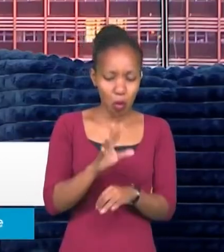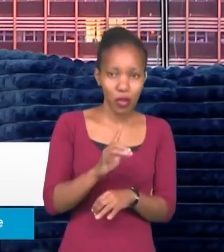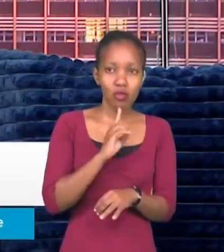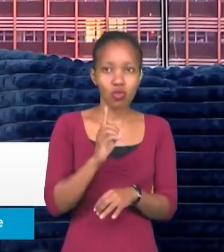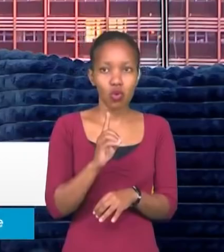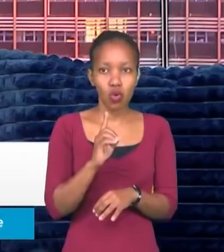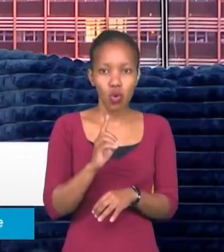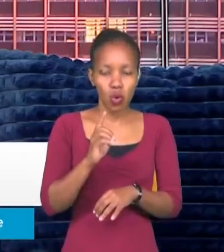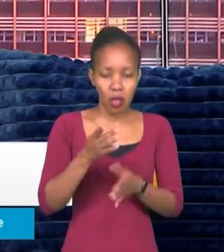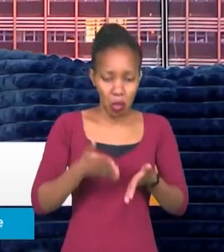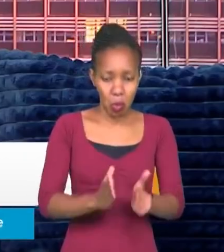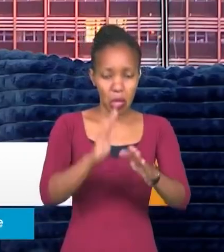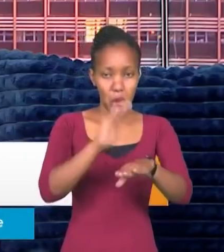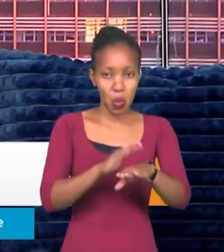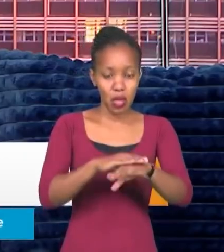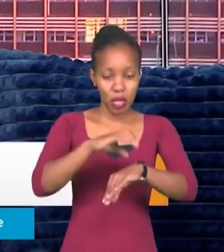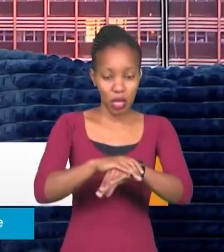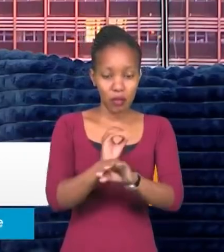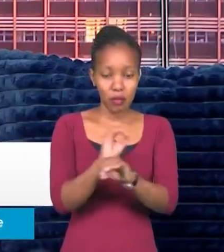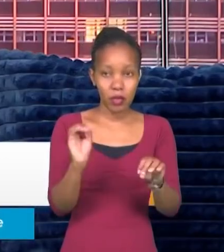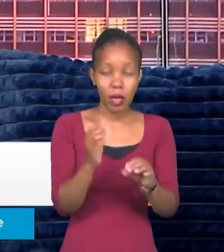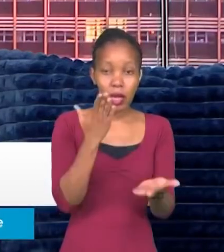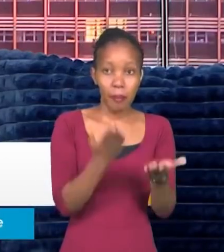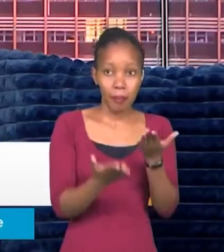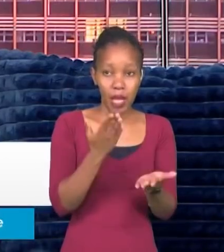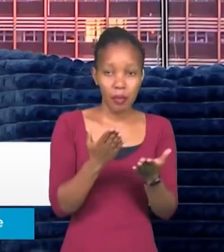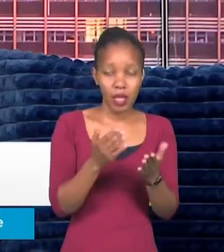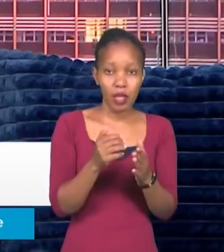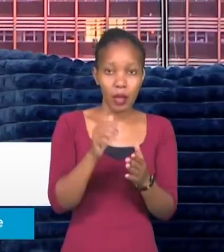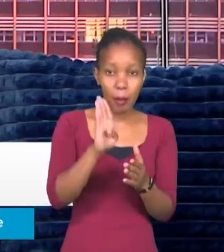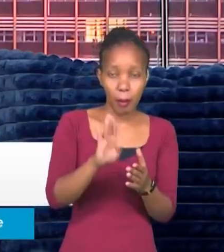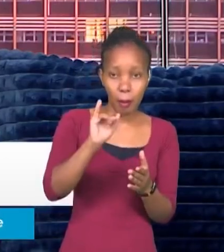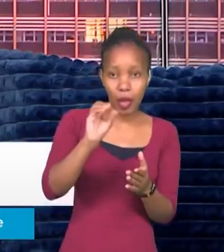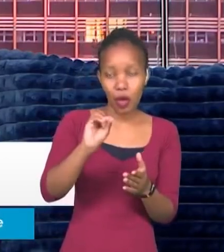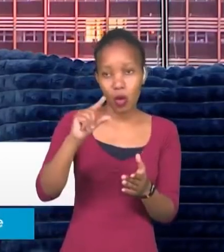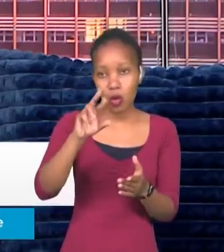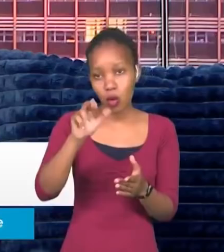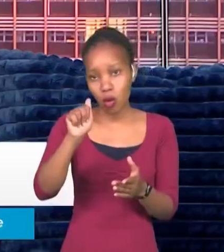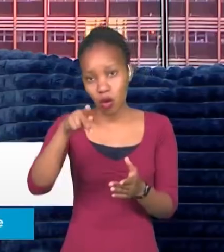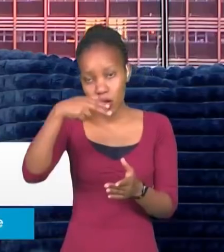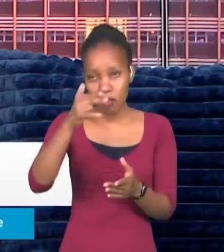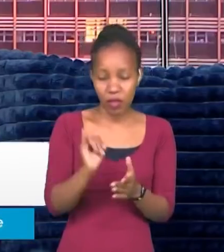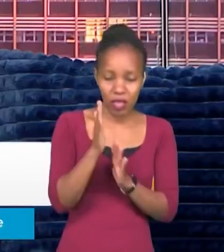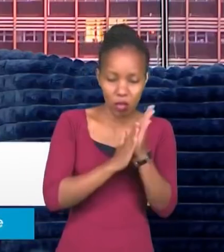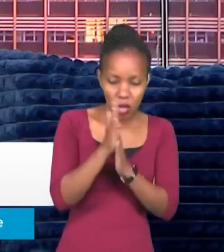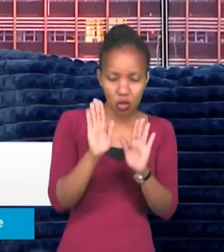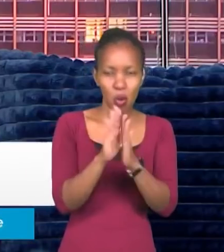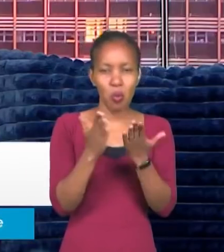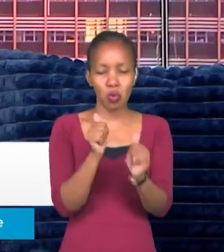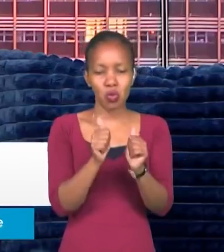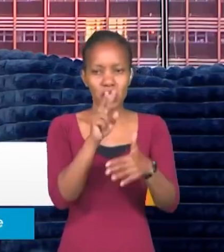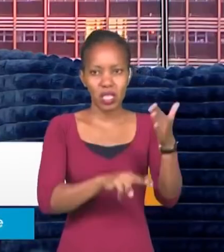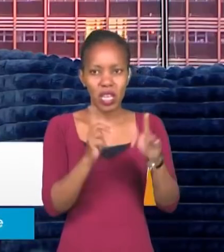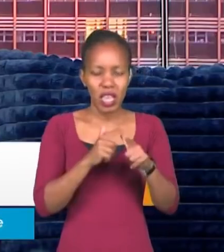the right model. And so basically, if it's either an autobiography, a biography, inspirational books that you're reading, you need to